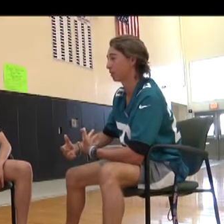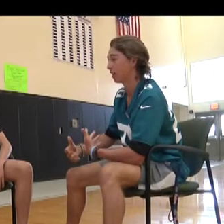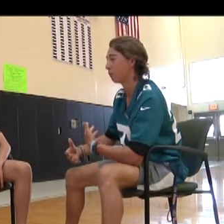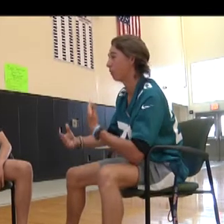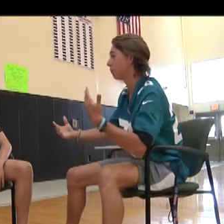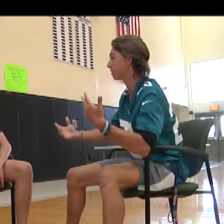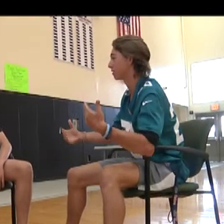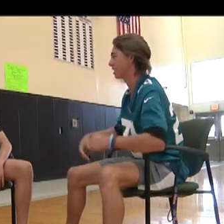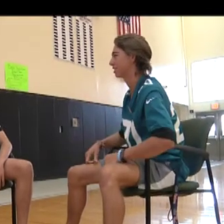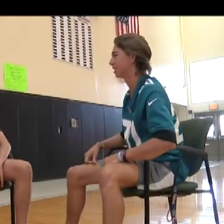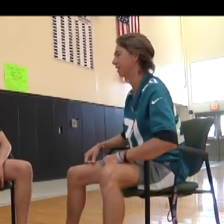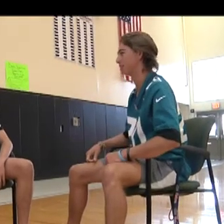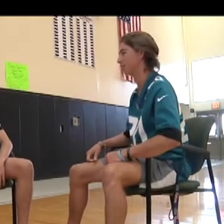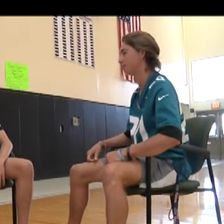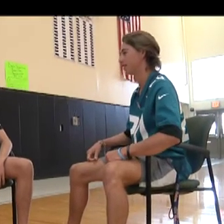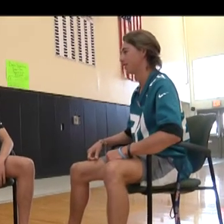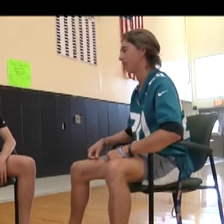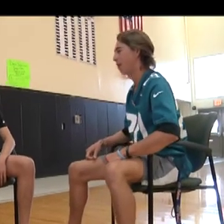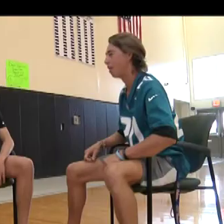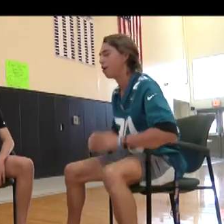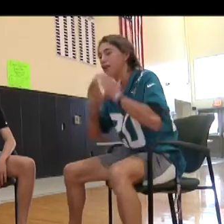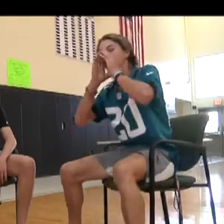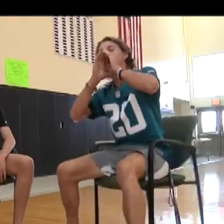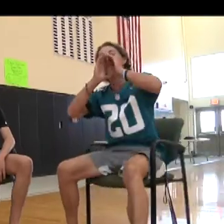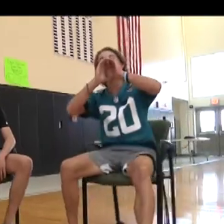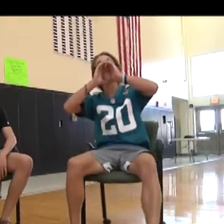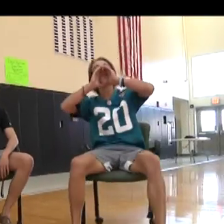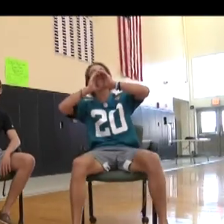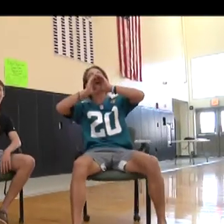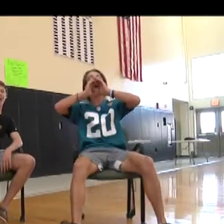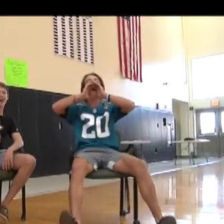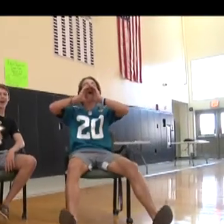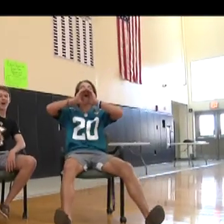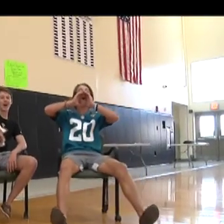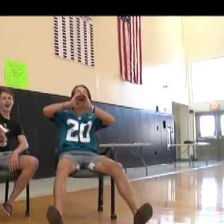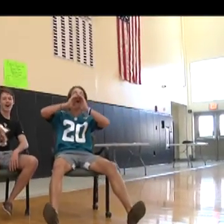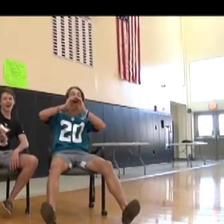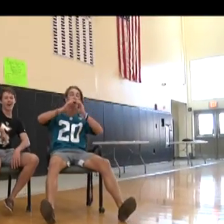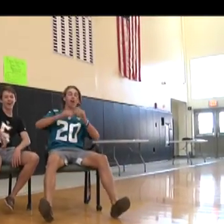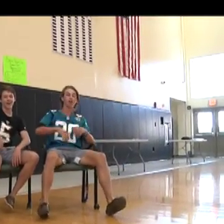you're helping us out while watching Jags take that dub. Sweet, man. Duval!